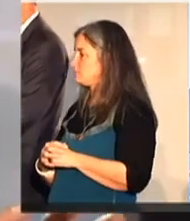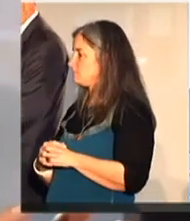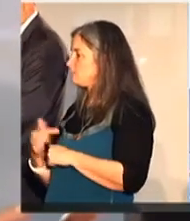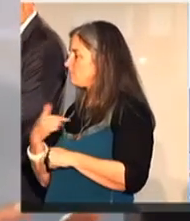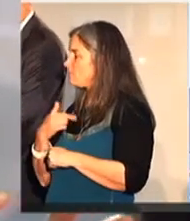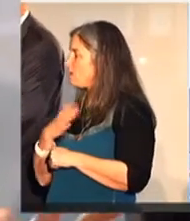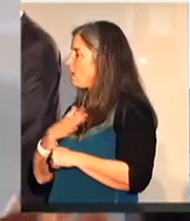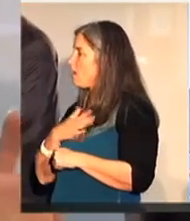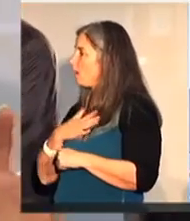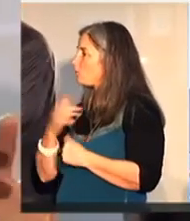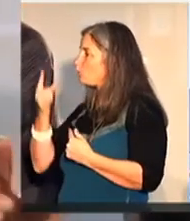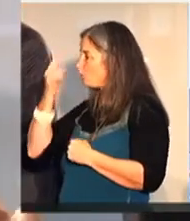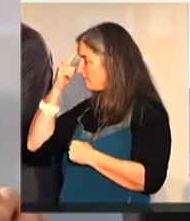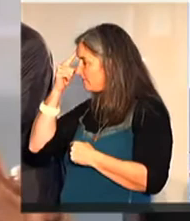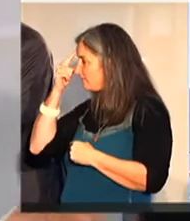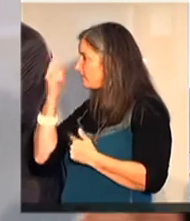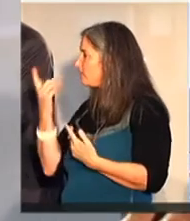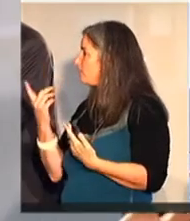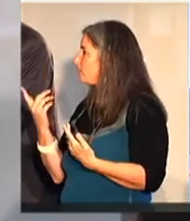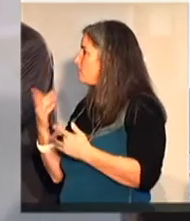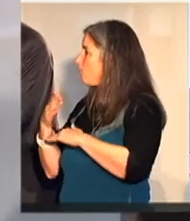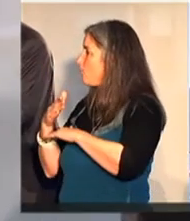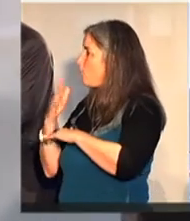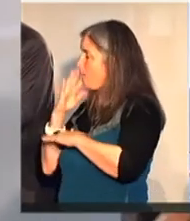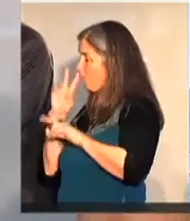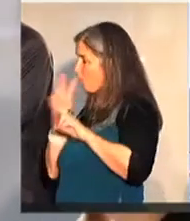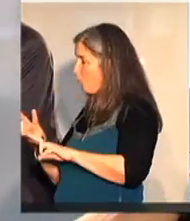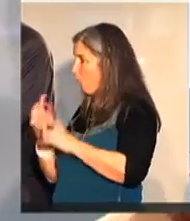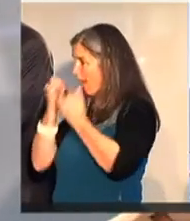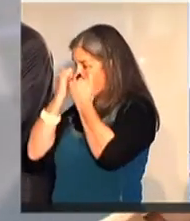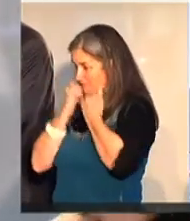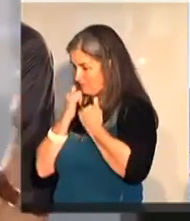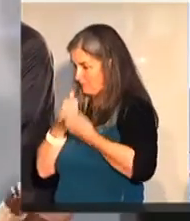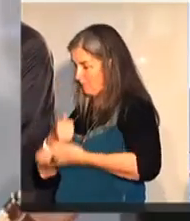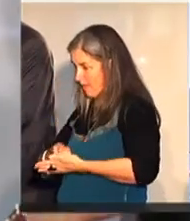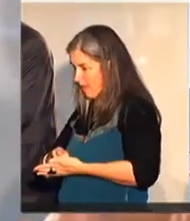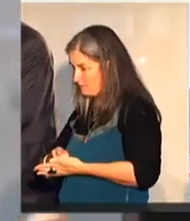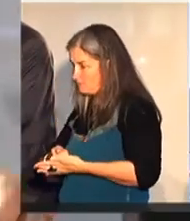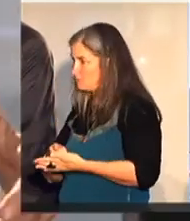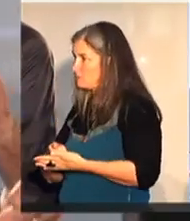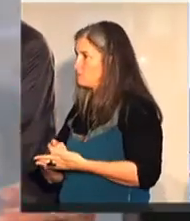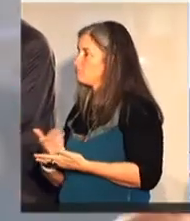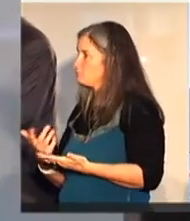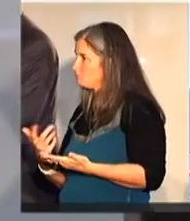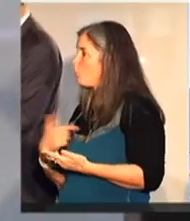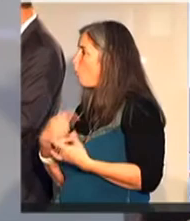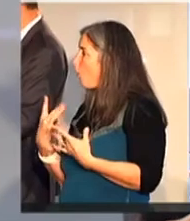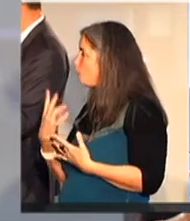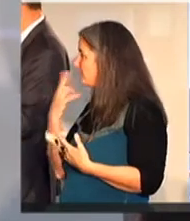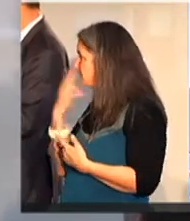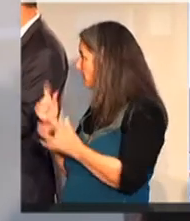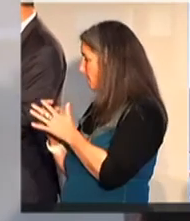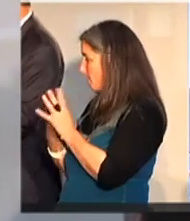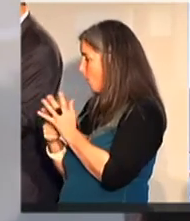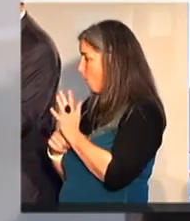think about that when we're looking at evidence base. We've already seen that Paul said there's a lot of evidence around,